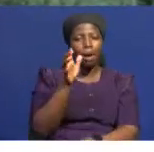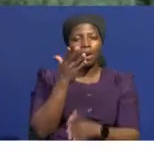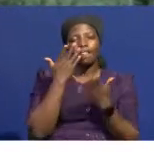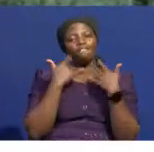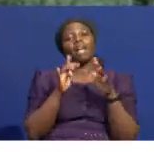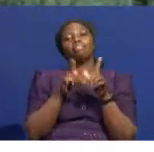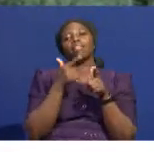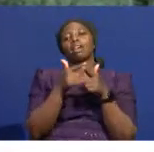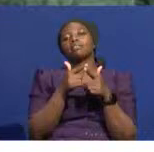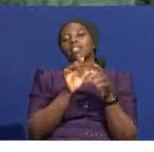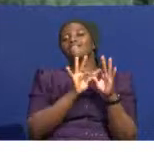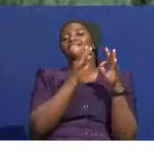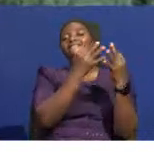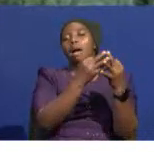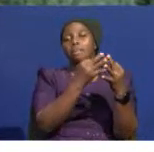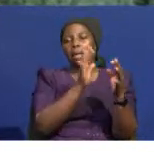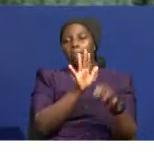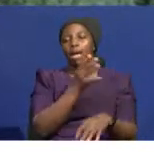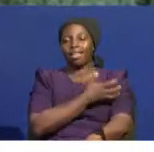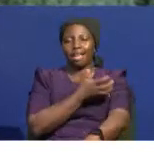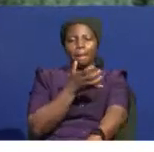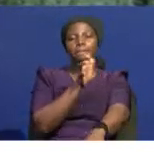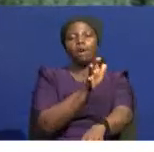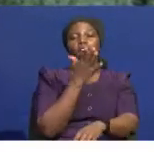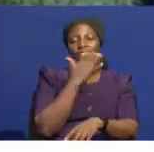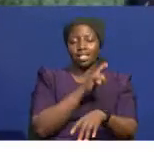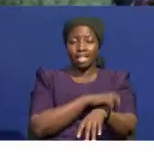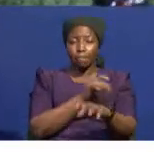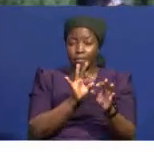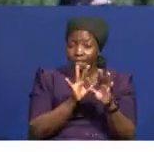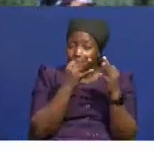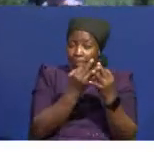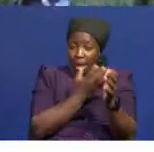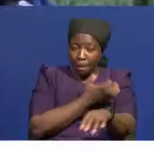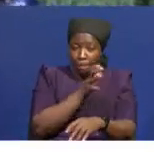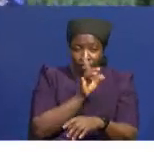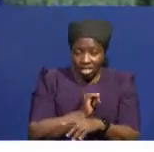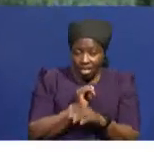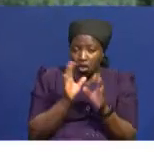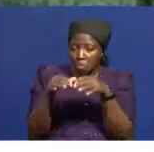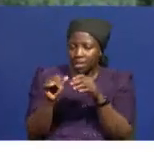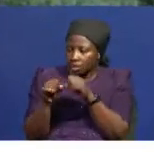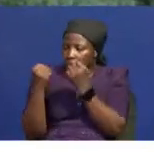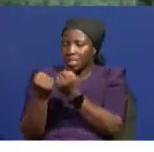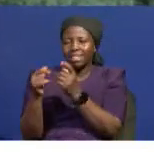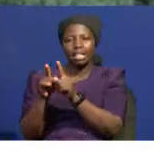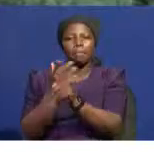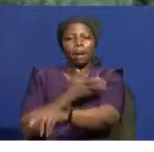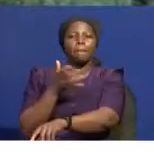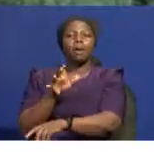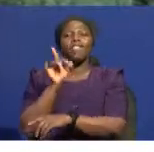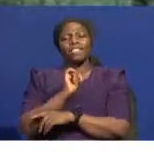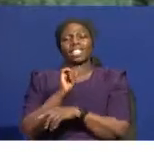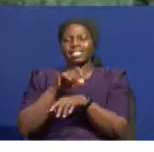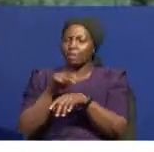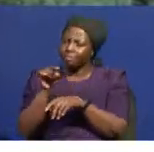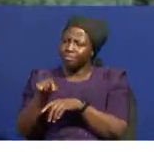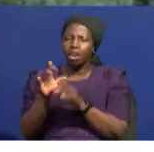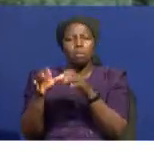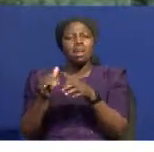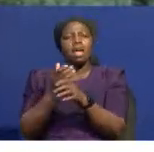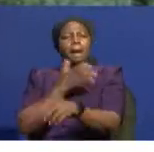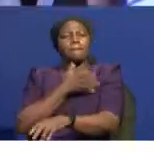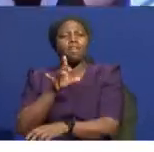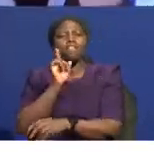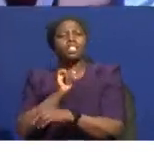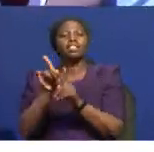the household is empowered. When the household is empowered, the society and the community is empowered. And when the community is empowered, the whole nation is empowered and the whole